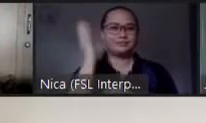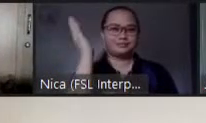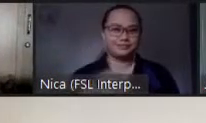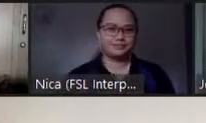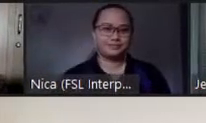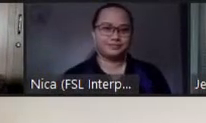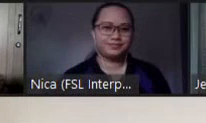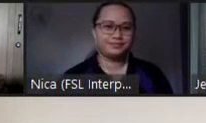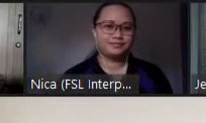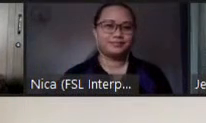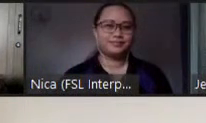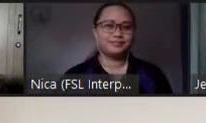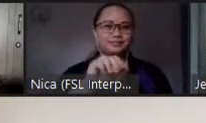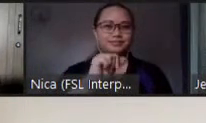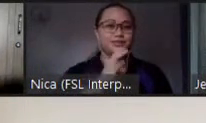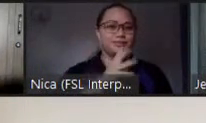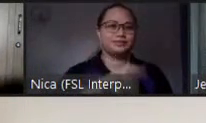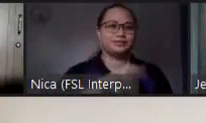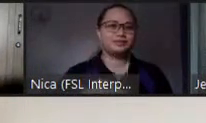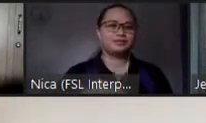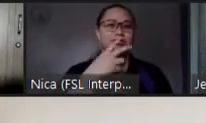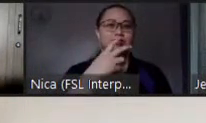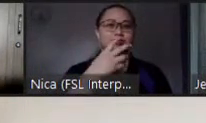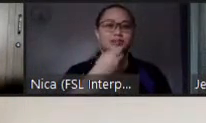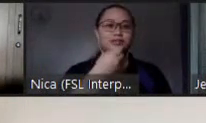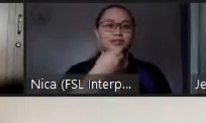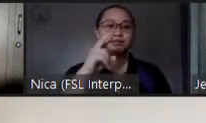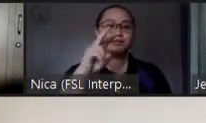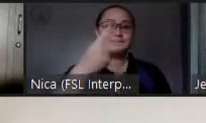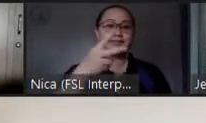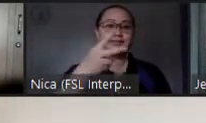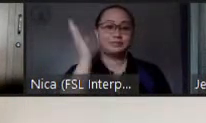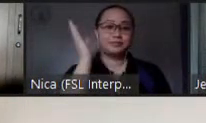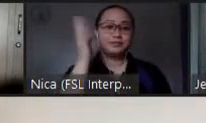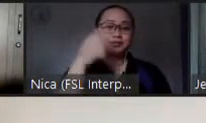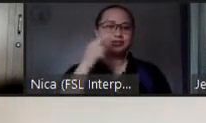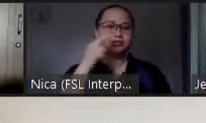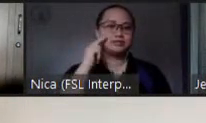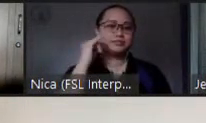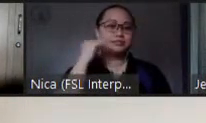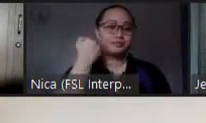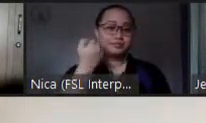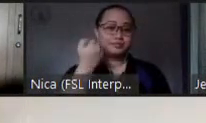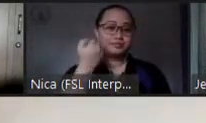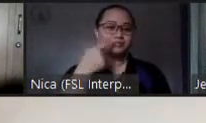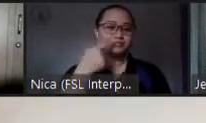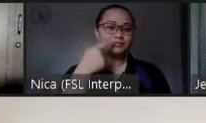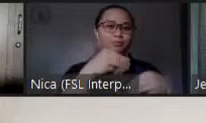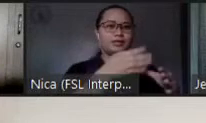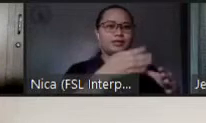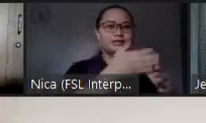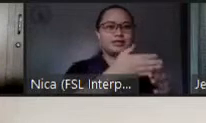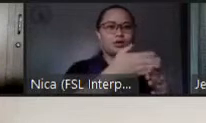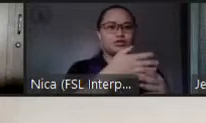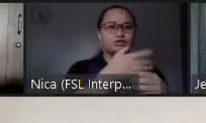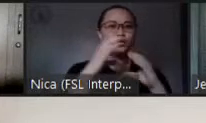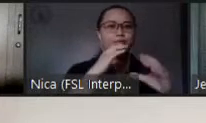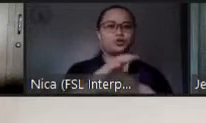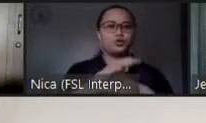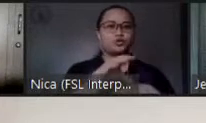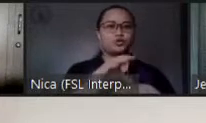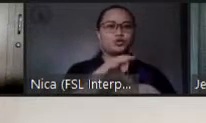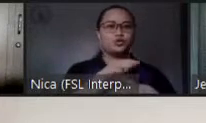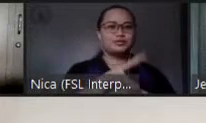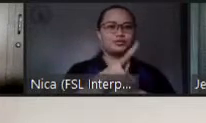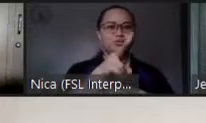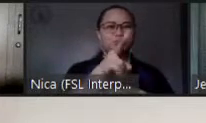Our second speaker is Miss Noemi Pamentu Anhara. She's marketing psychology and communications consultant for over 20